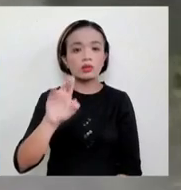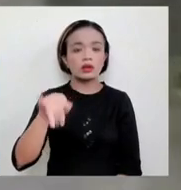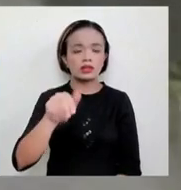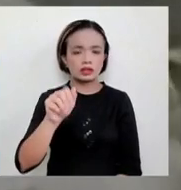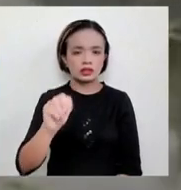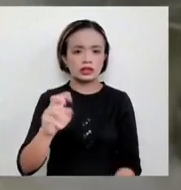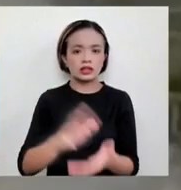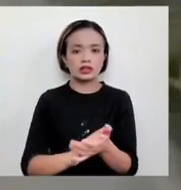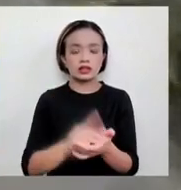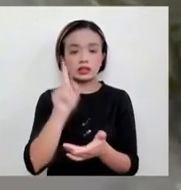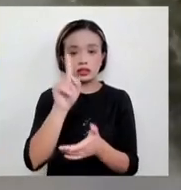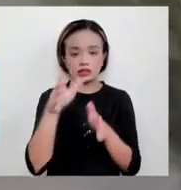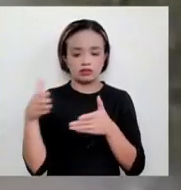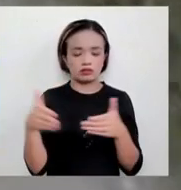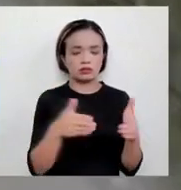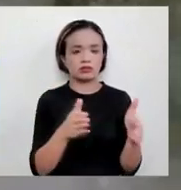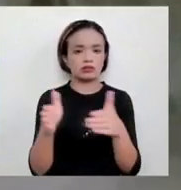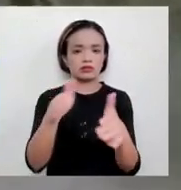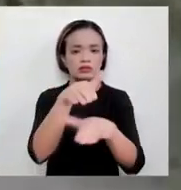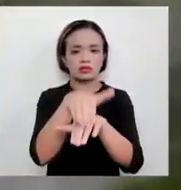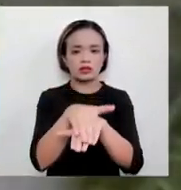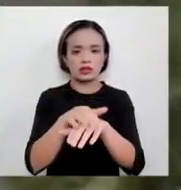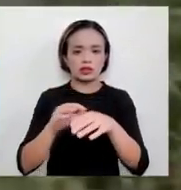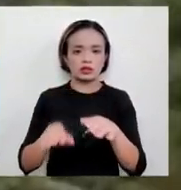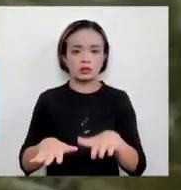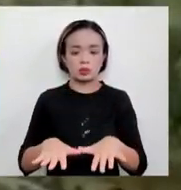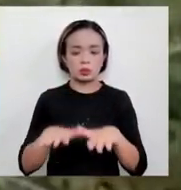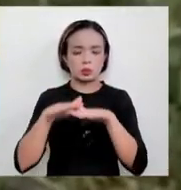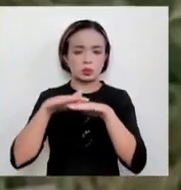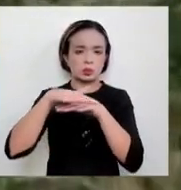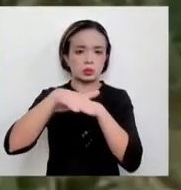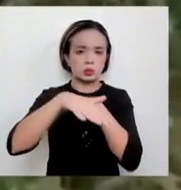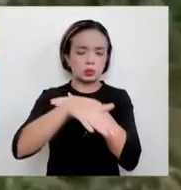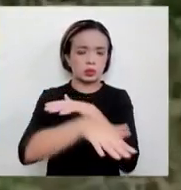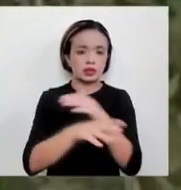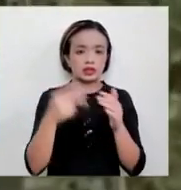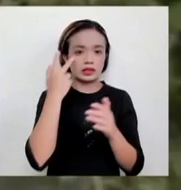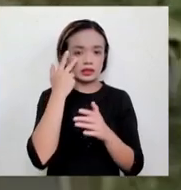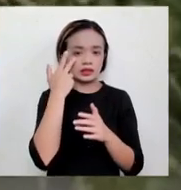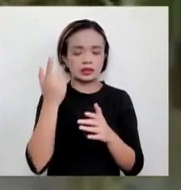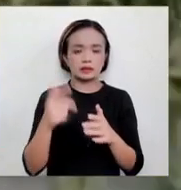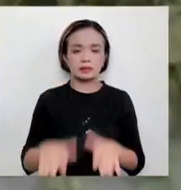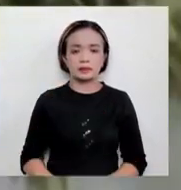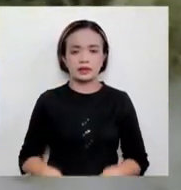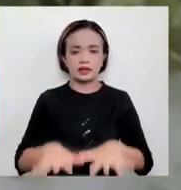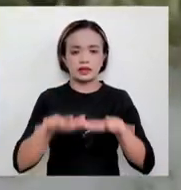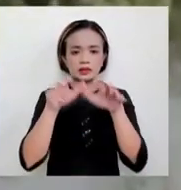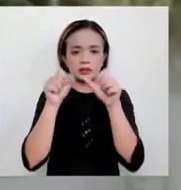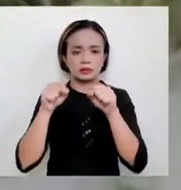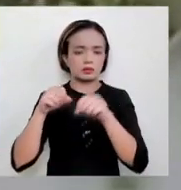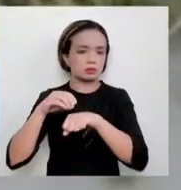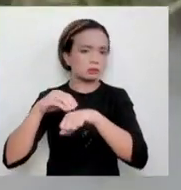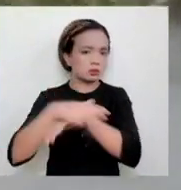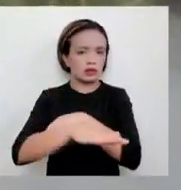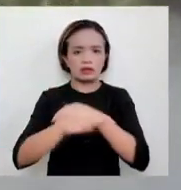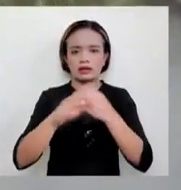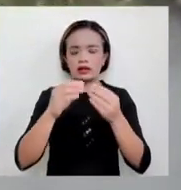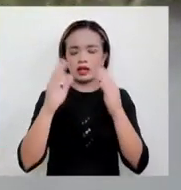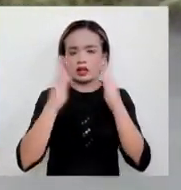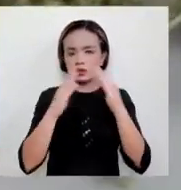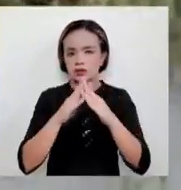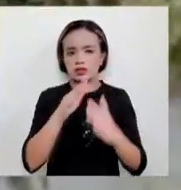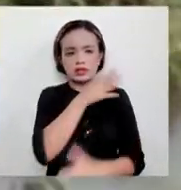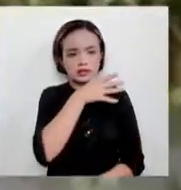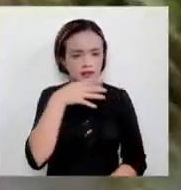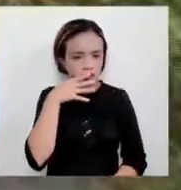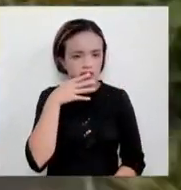in Oriental Mindoro, overflowed overnight. This resulted in raging floods that affected many houses and farms. Light vehicles